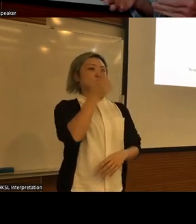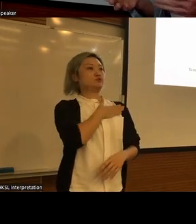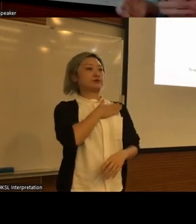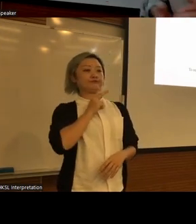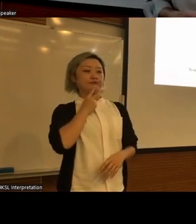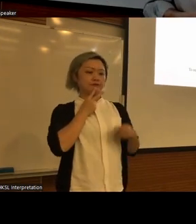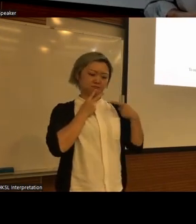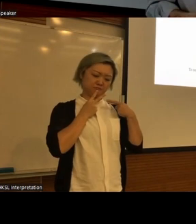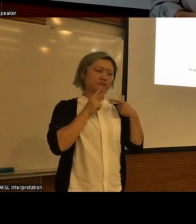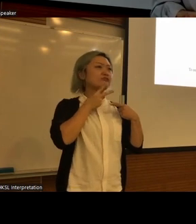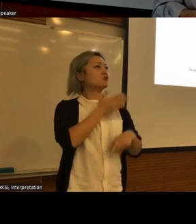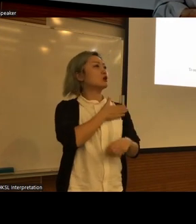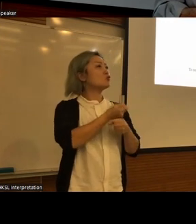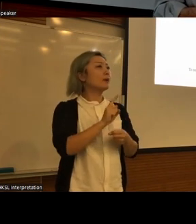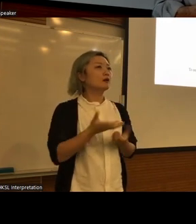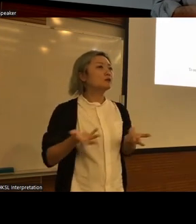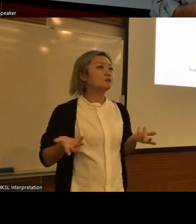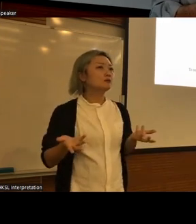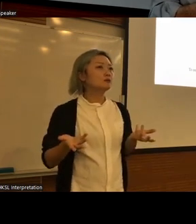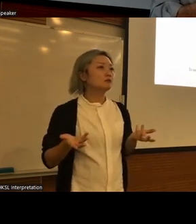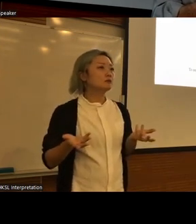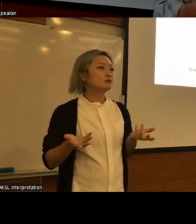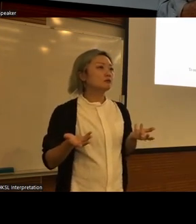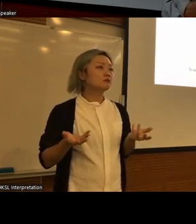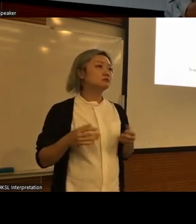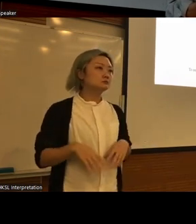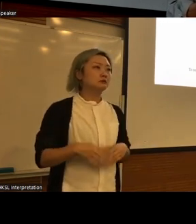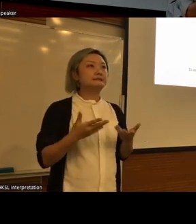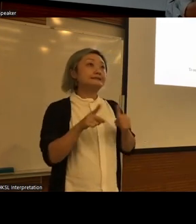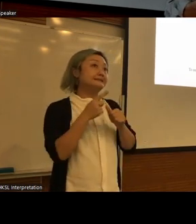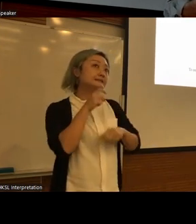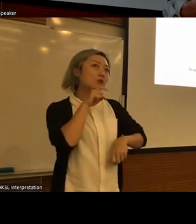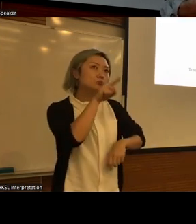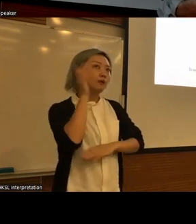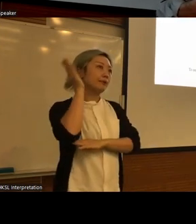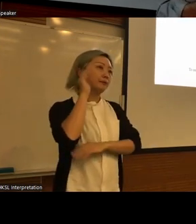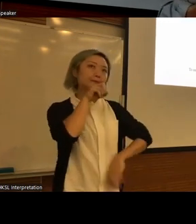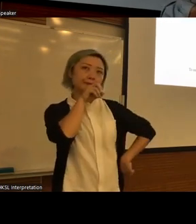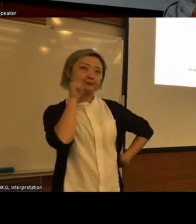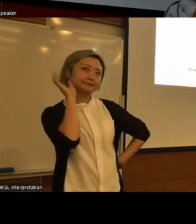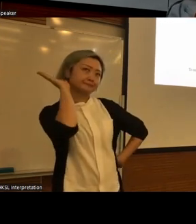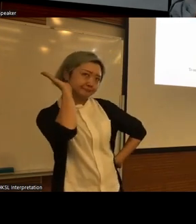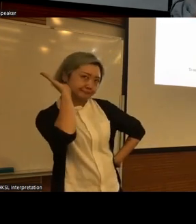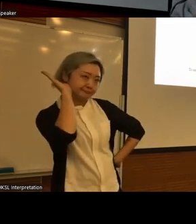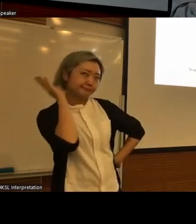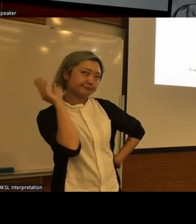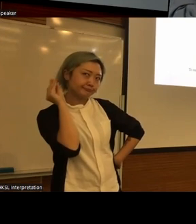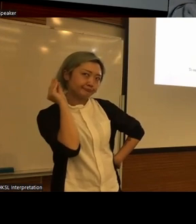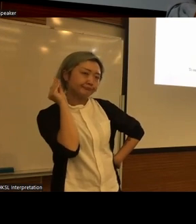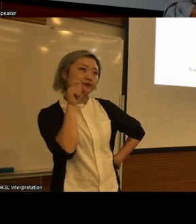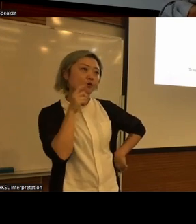when we look at them, when we listen to them? They listen to a speech or